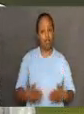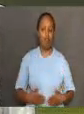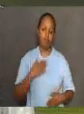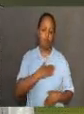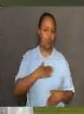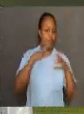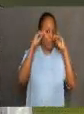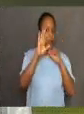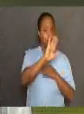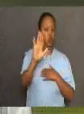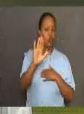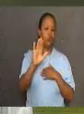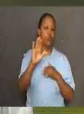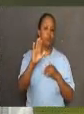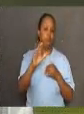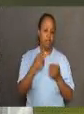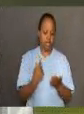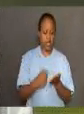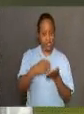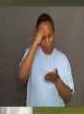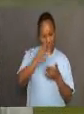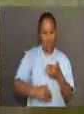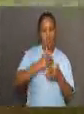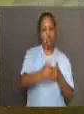your teacher following this lesson.